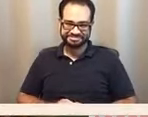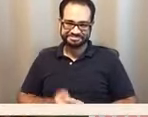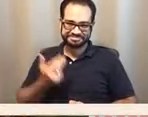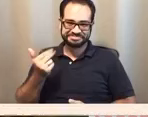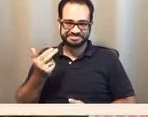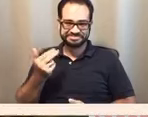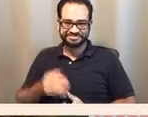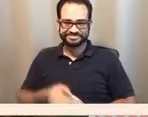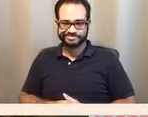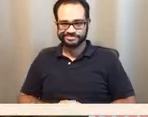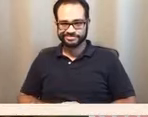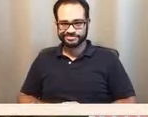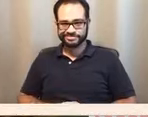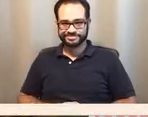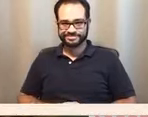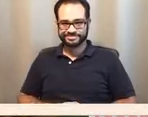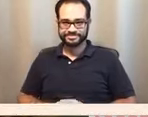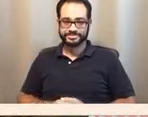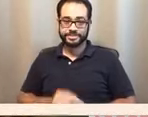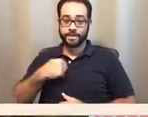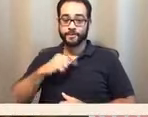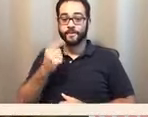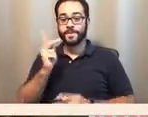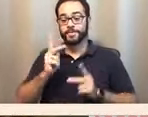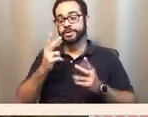Okay, nobody's laughing but me.